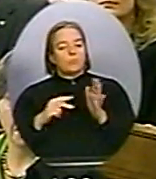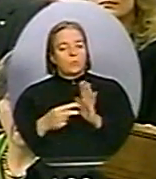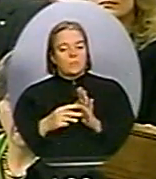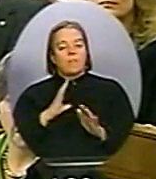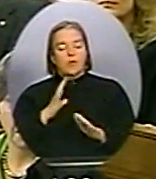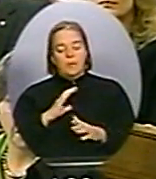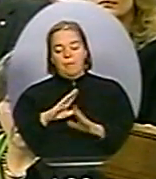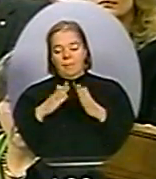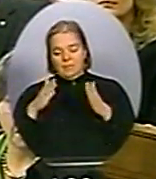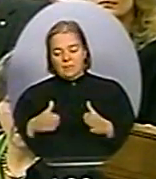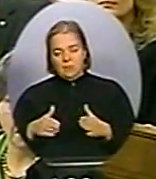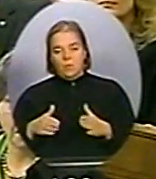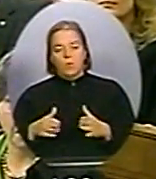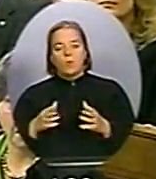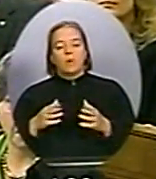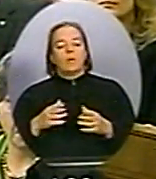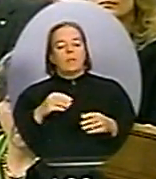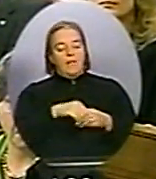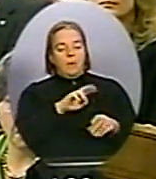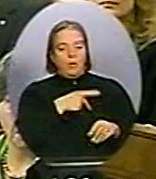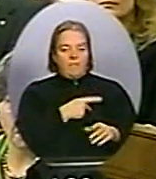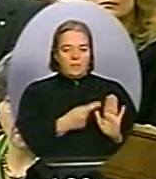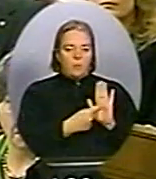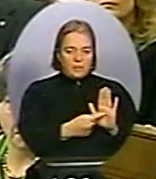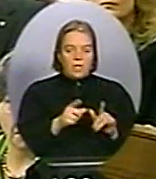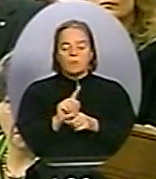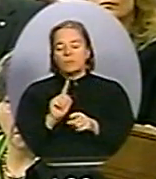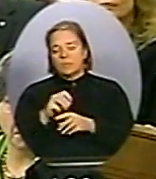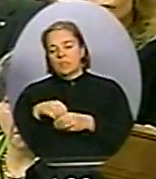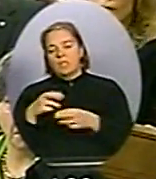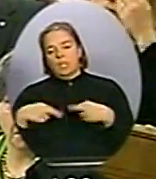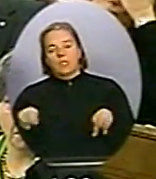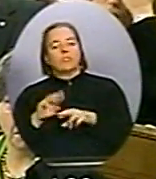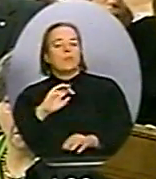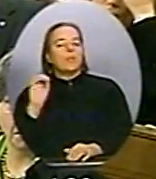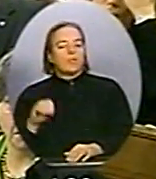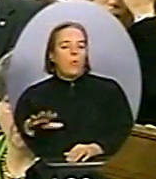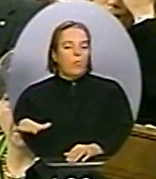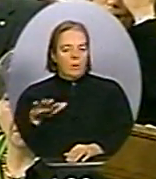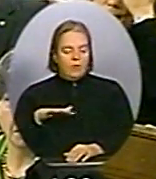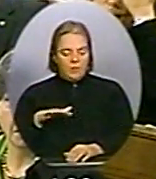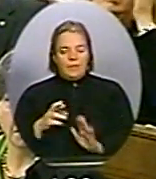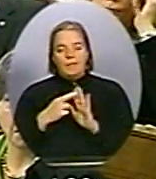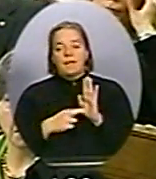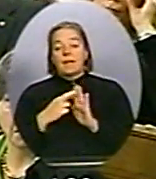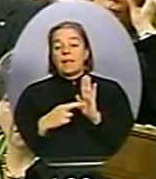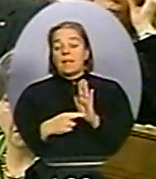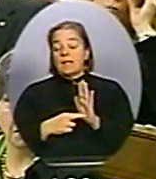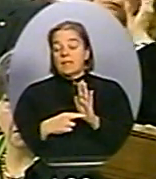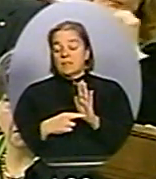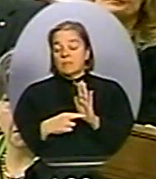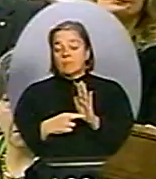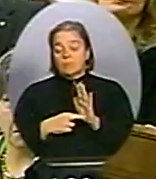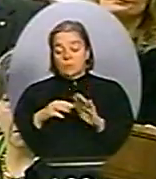their work here. The Senate has rules that cover that. Those are currently being reviewed, and they're also reviewing to make sure that all senators do, in fact, adhere to those